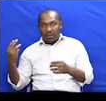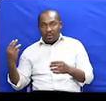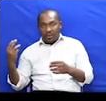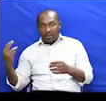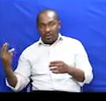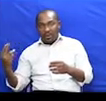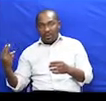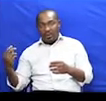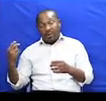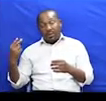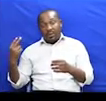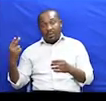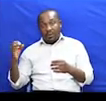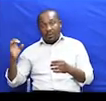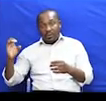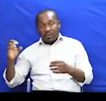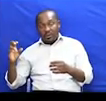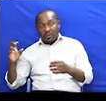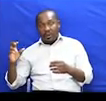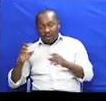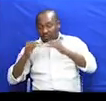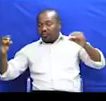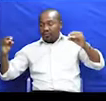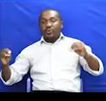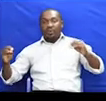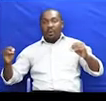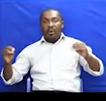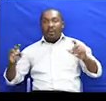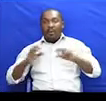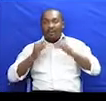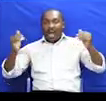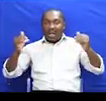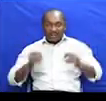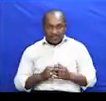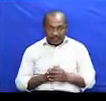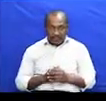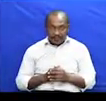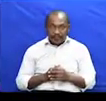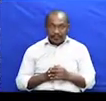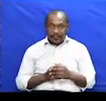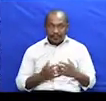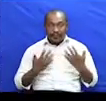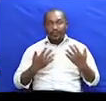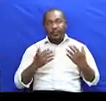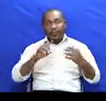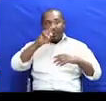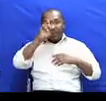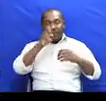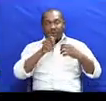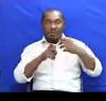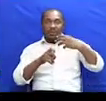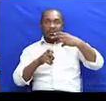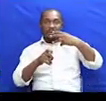1 carbon, 2 chlorine, 2 chlorine. Now the equation is well balanced. For Question number 3, or